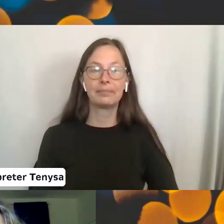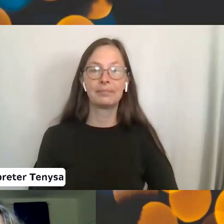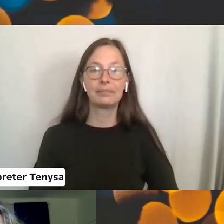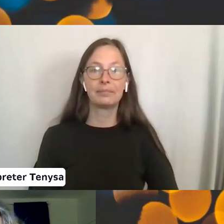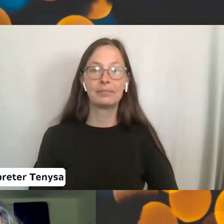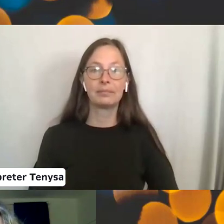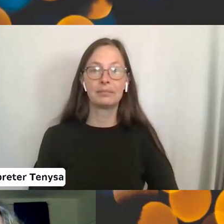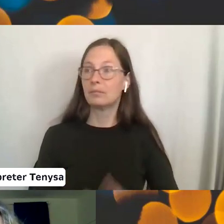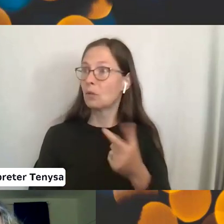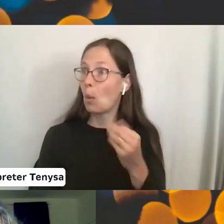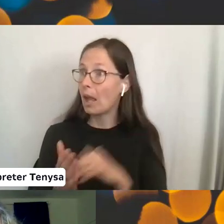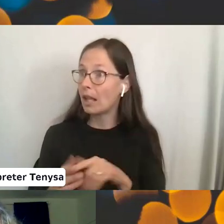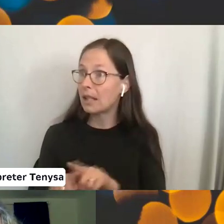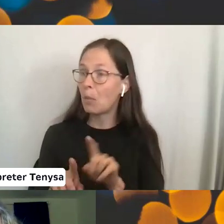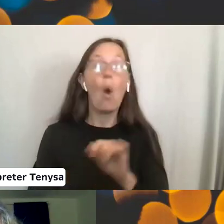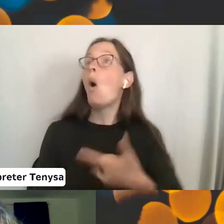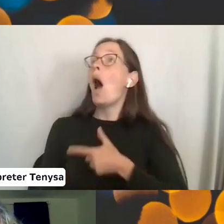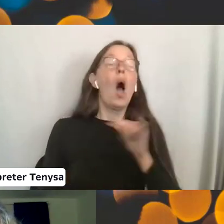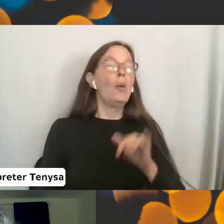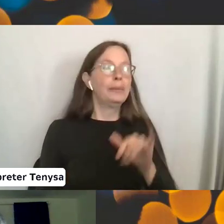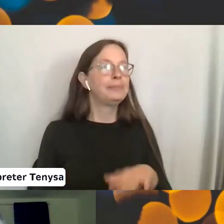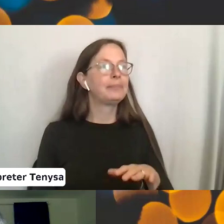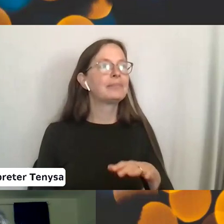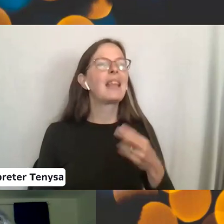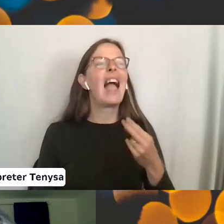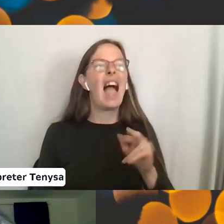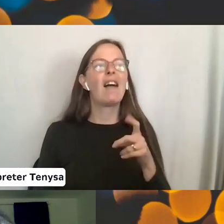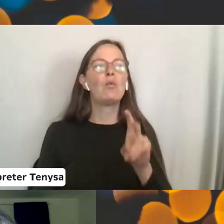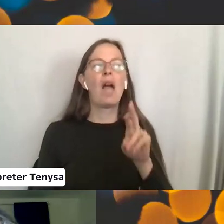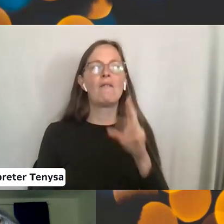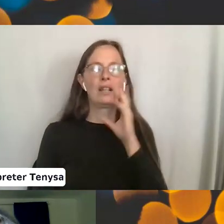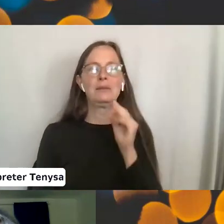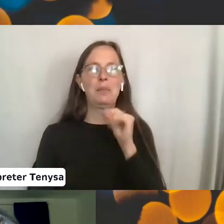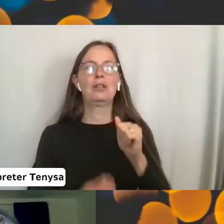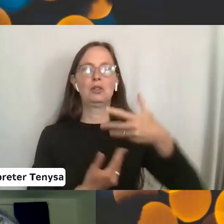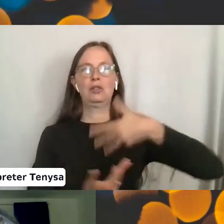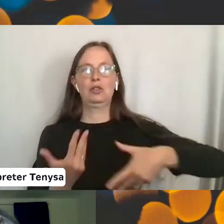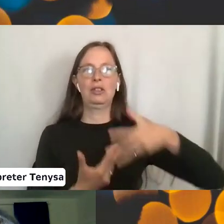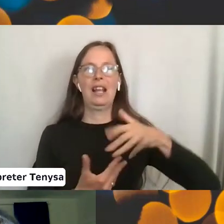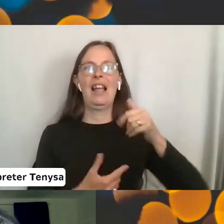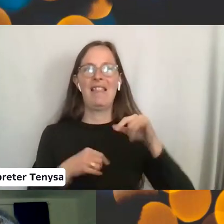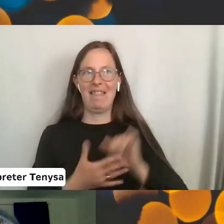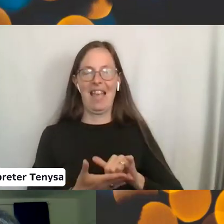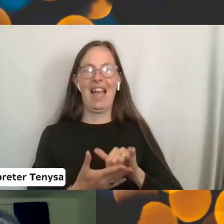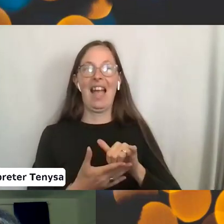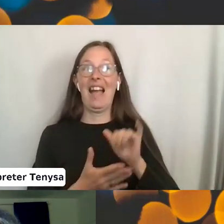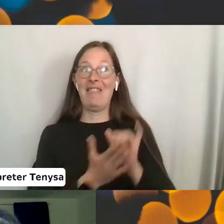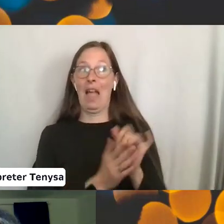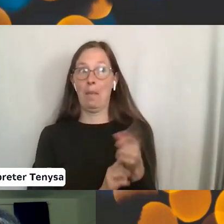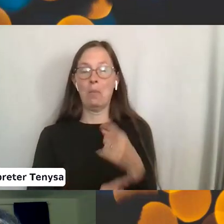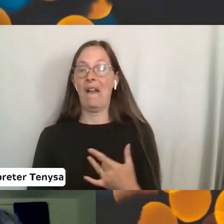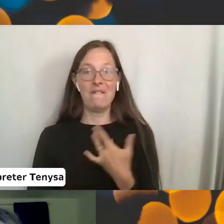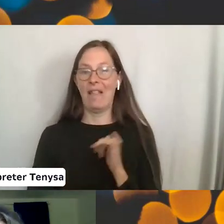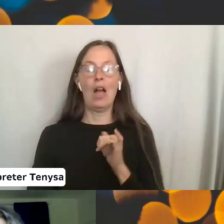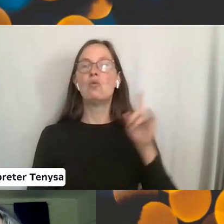Go again? The same question? Oh, was that me? Oh, have you turn. ever experienced a social interaction that at the time felt